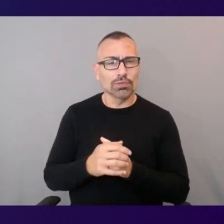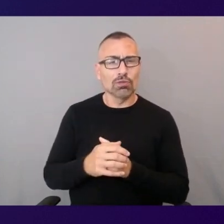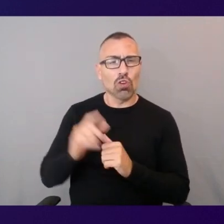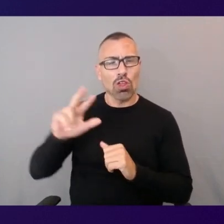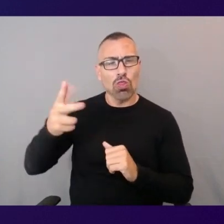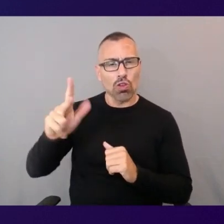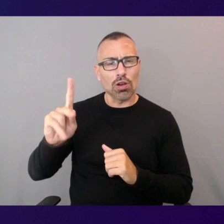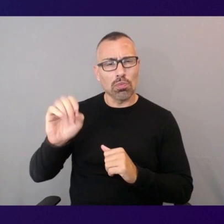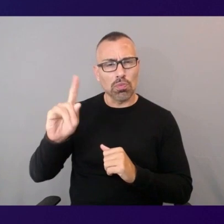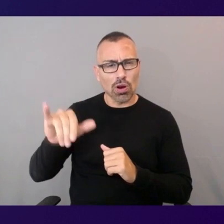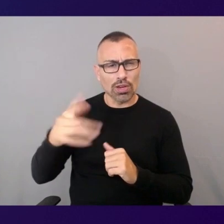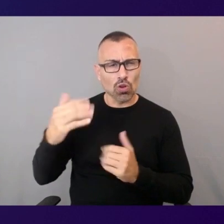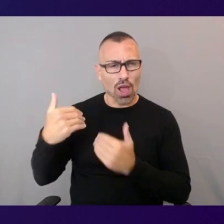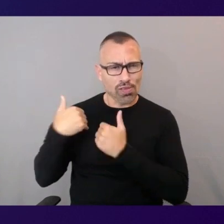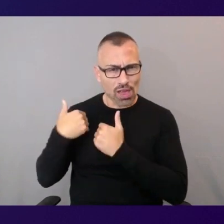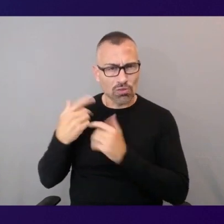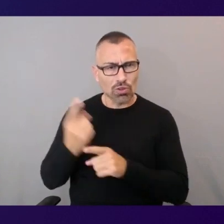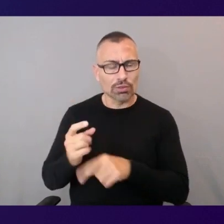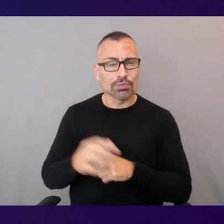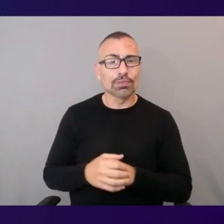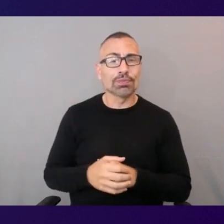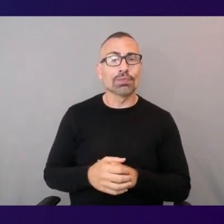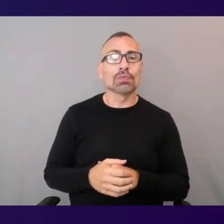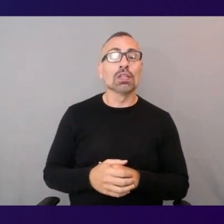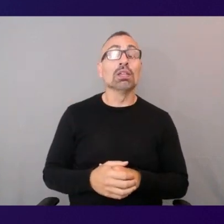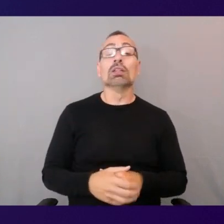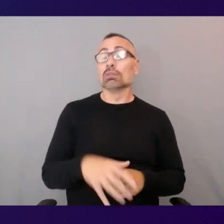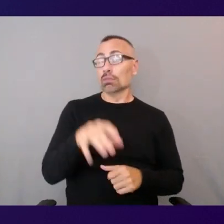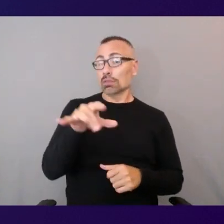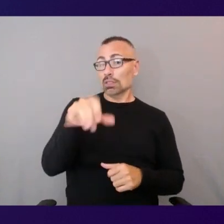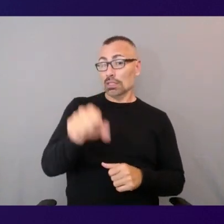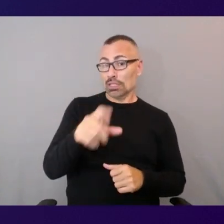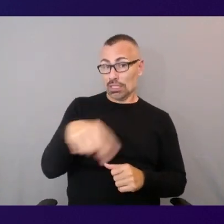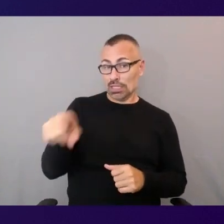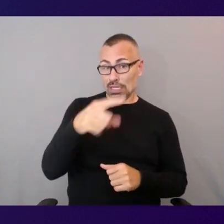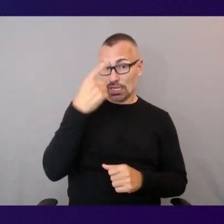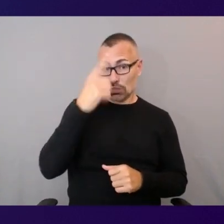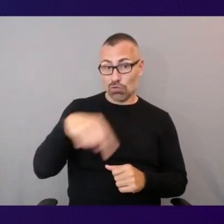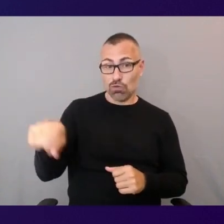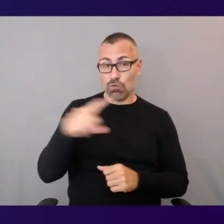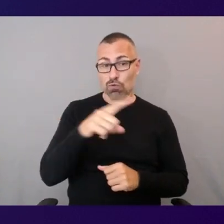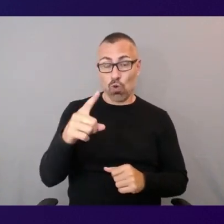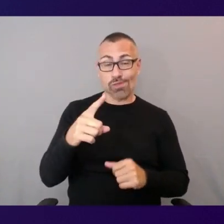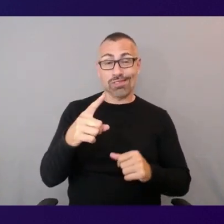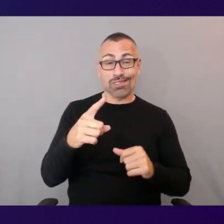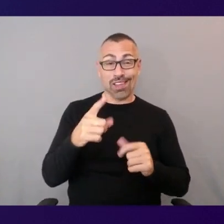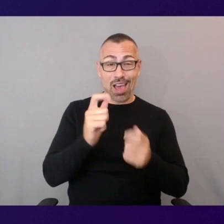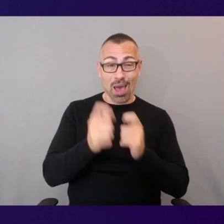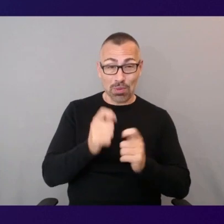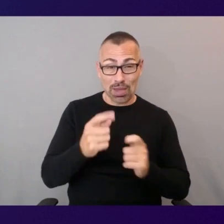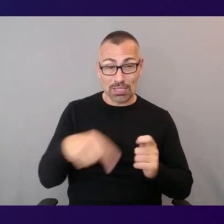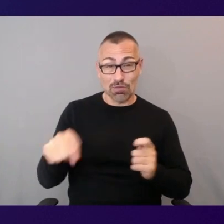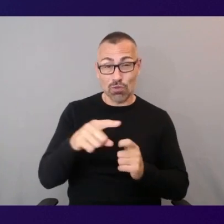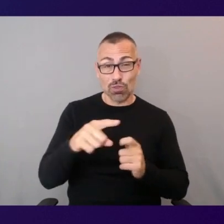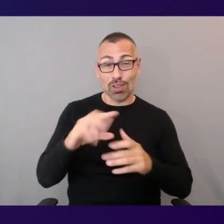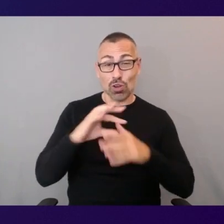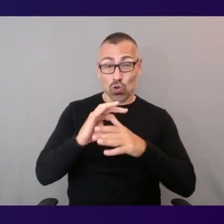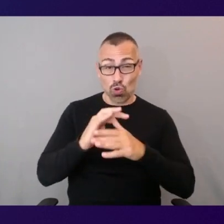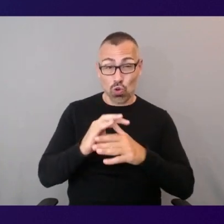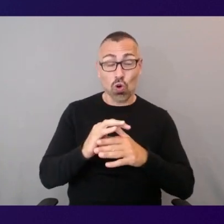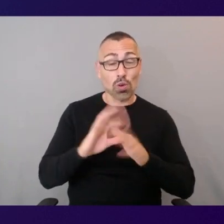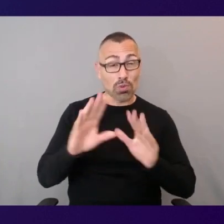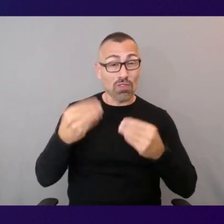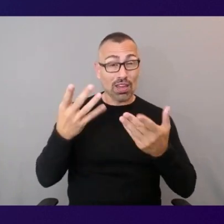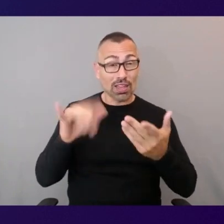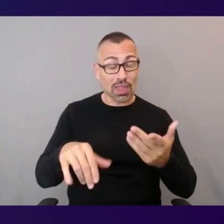actual compute and this component to it, the desktop optimized infrastructure that Amazon Workspaces Core is providing that piece to it, and the front end of